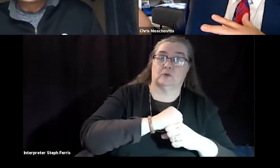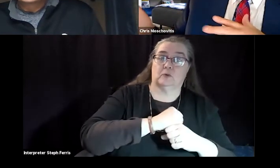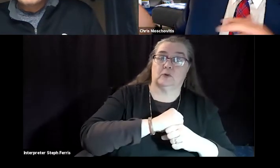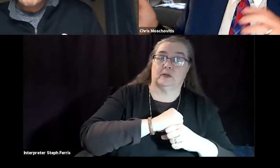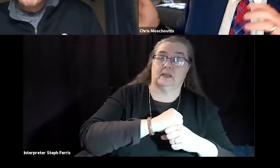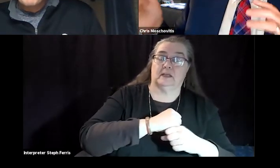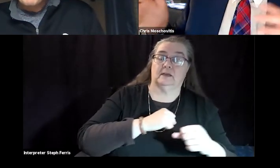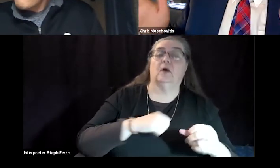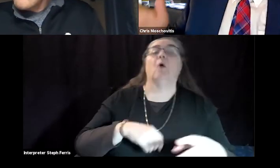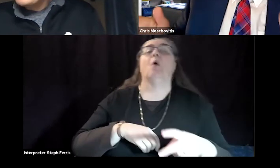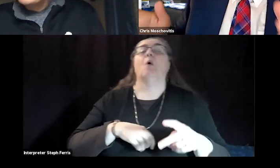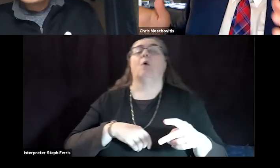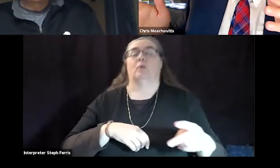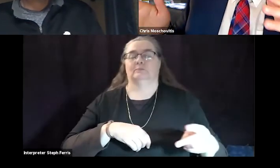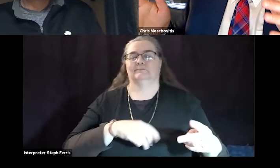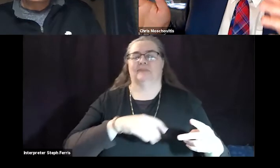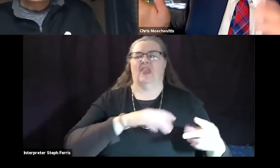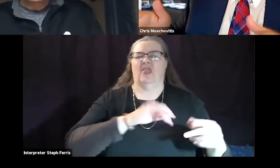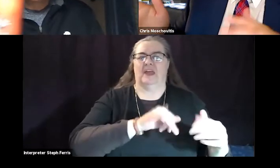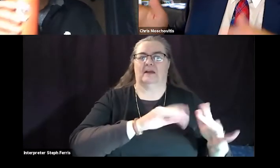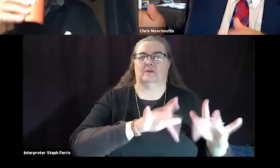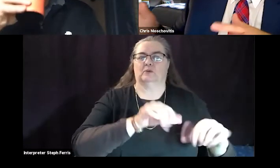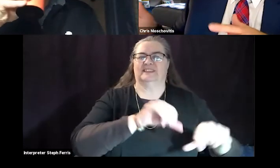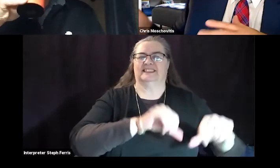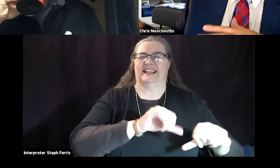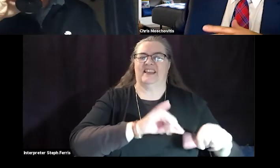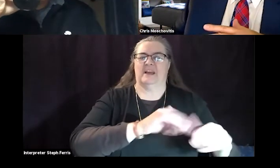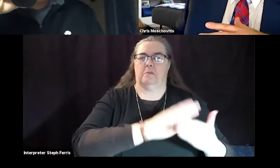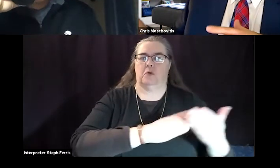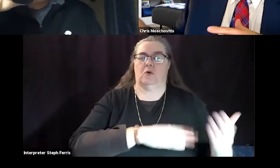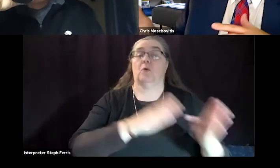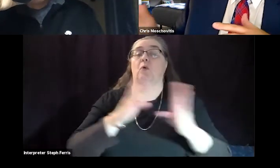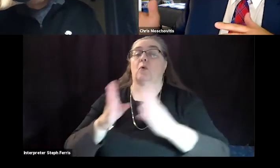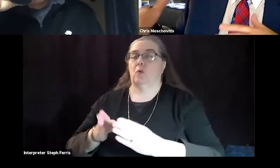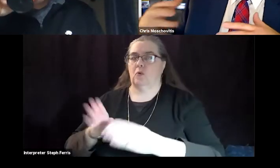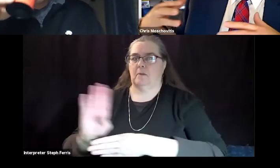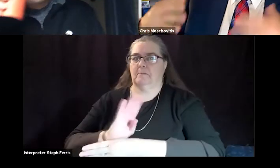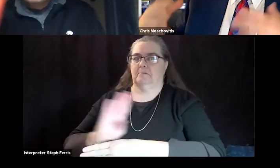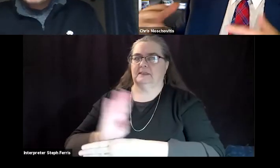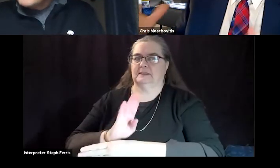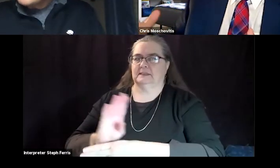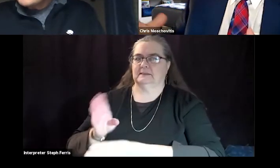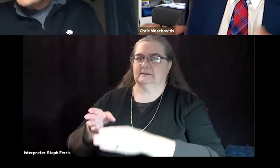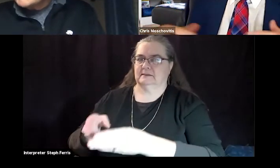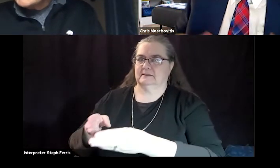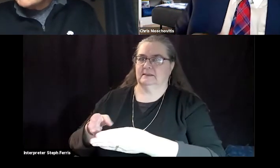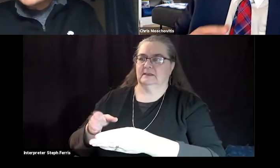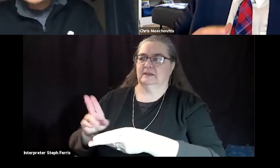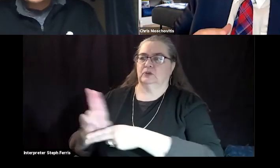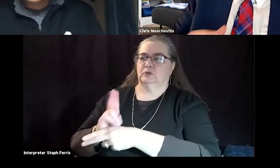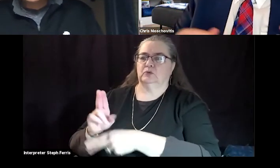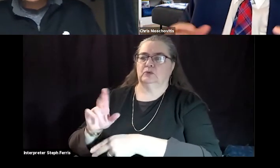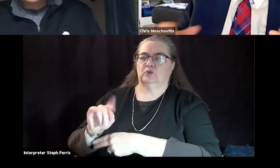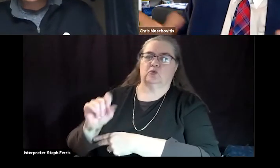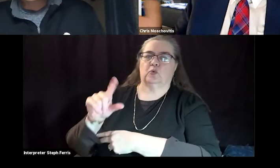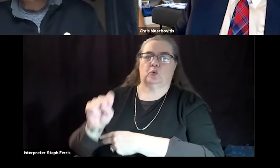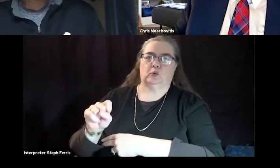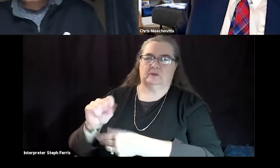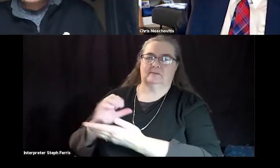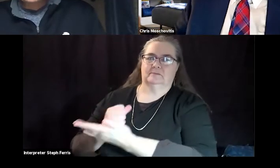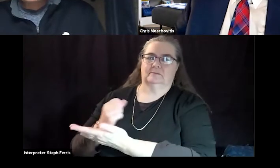creative people that are using the value creation tools of information technology to do their own thing, be it a business or